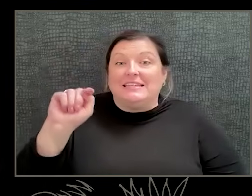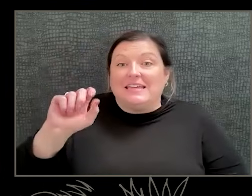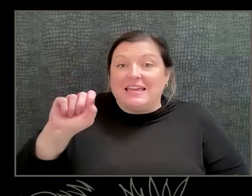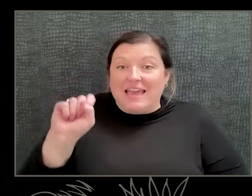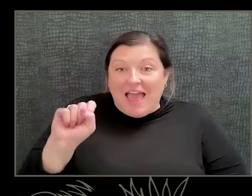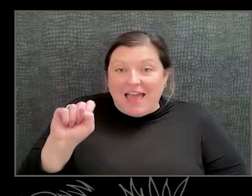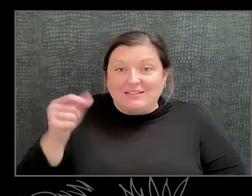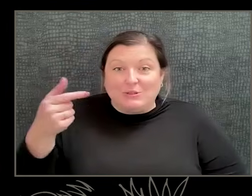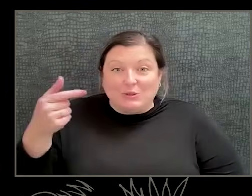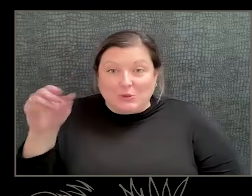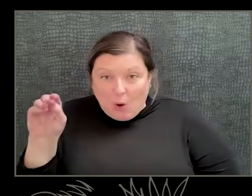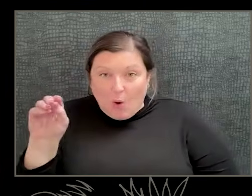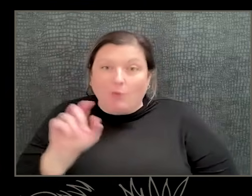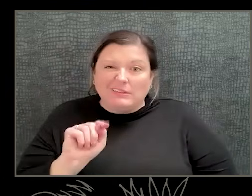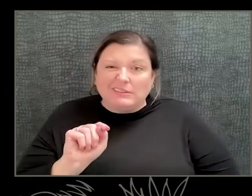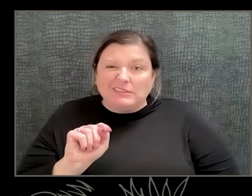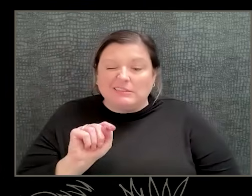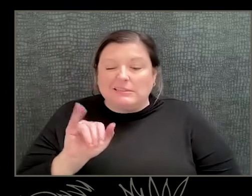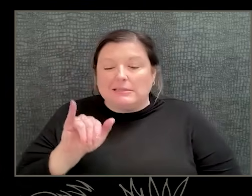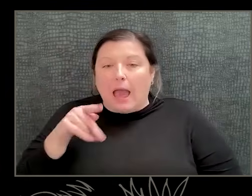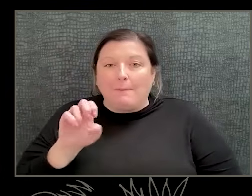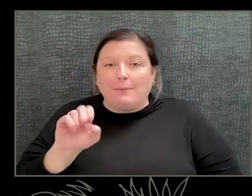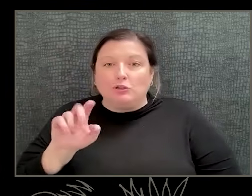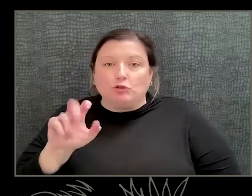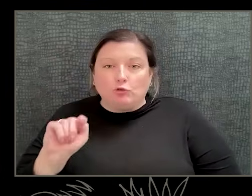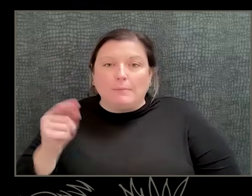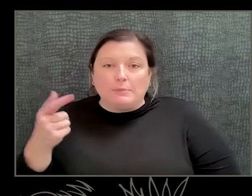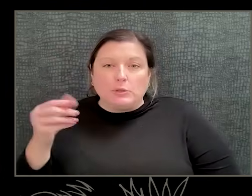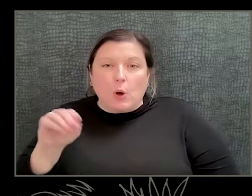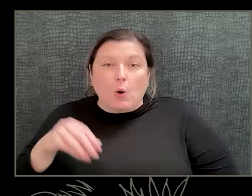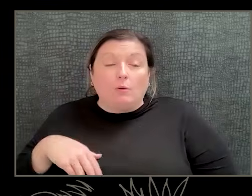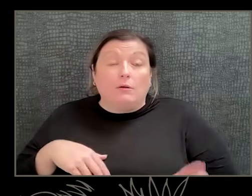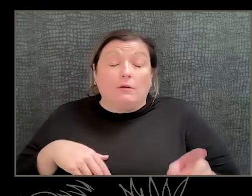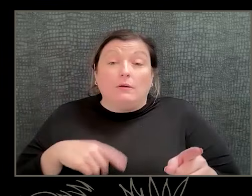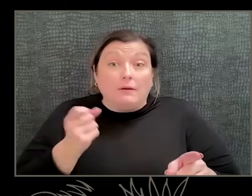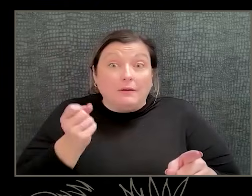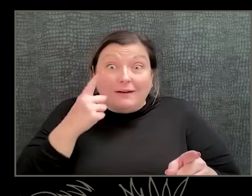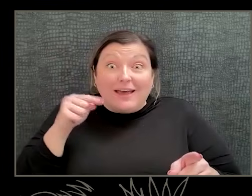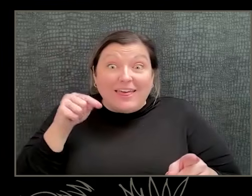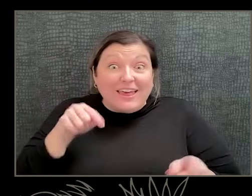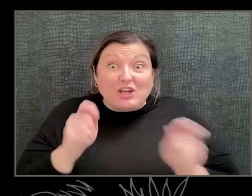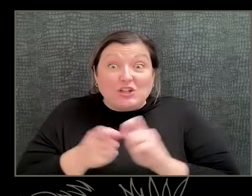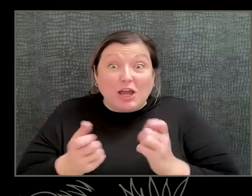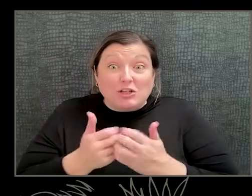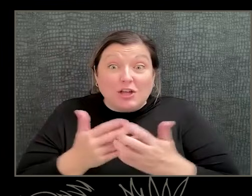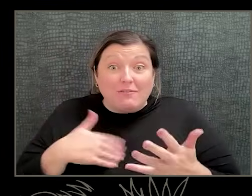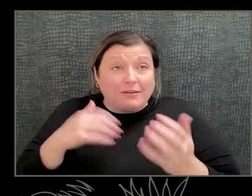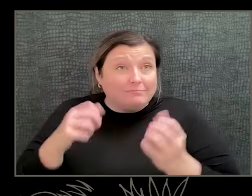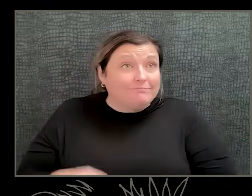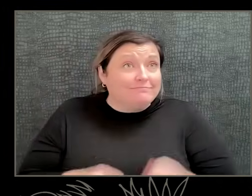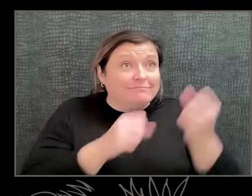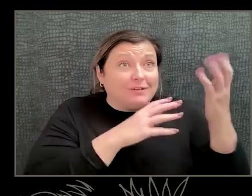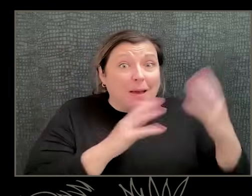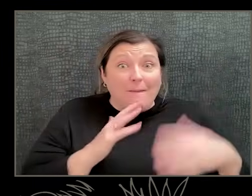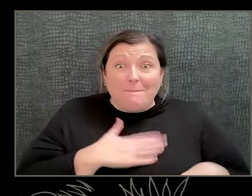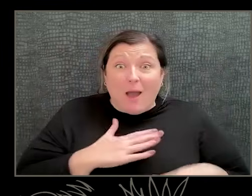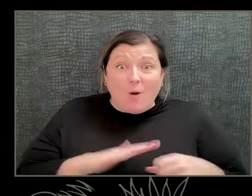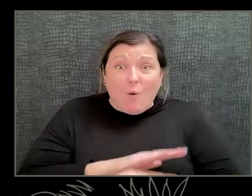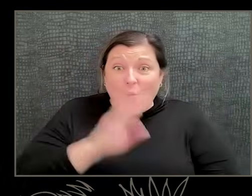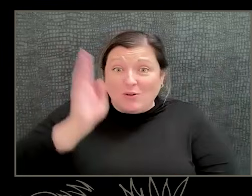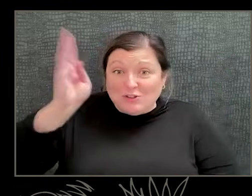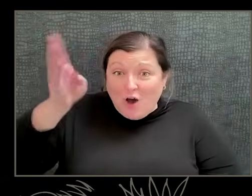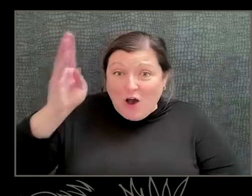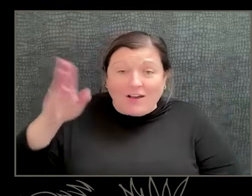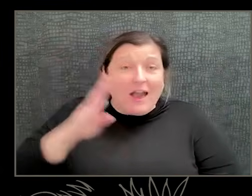Go, which could change everything. It really could just, throw this whole talk out and I would never have to speak about this again, and then I would